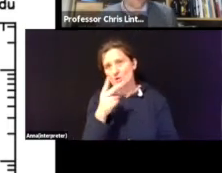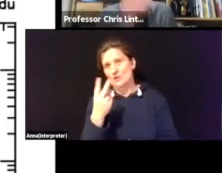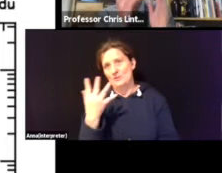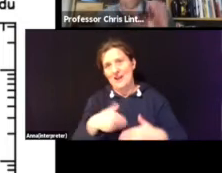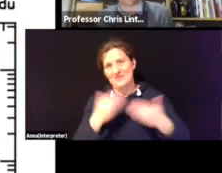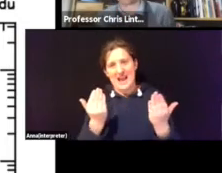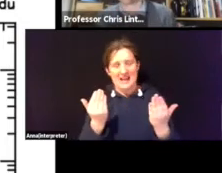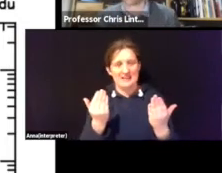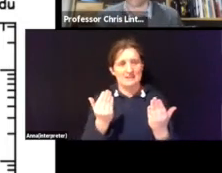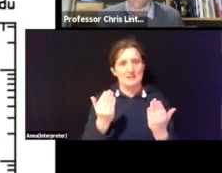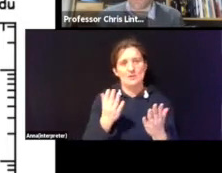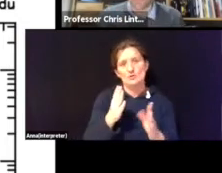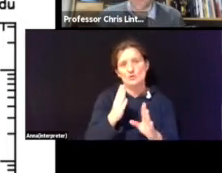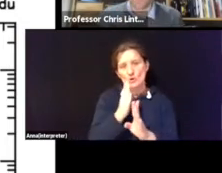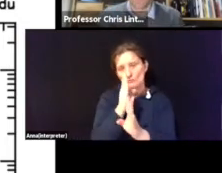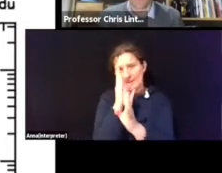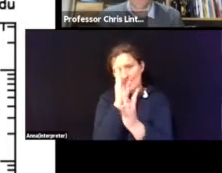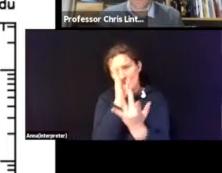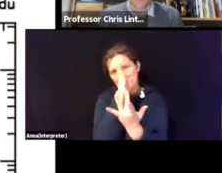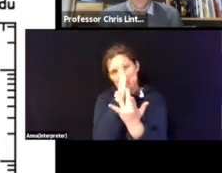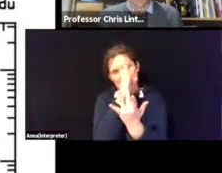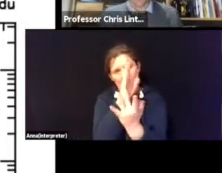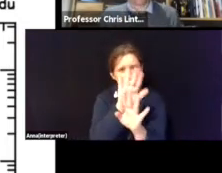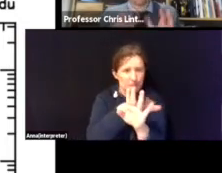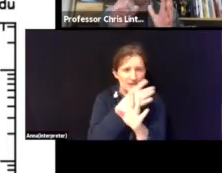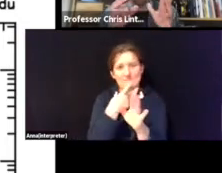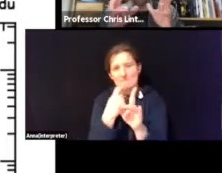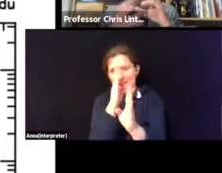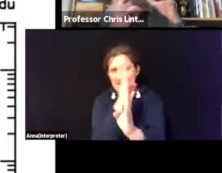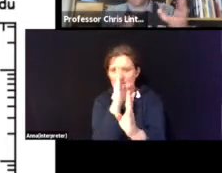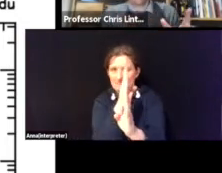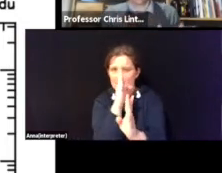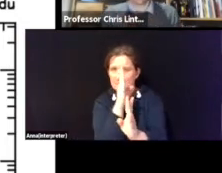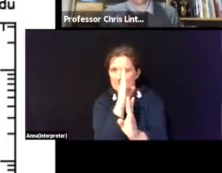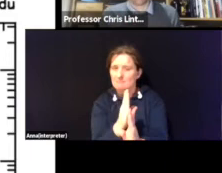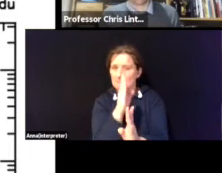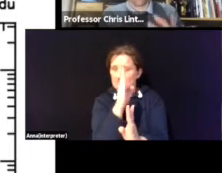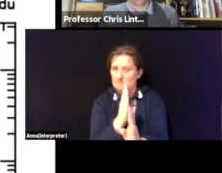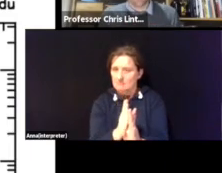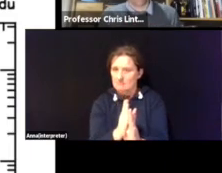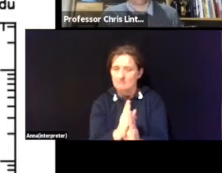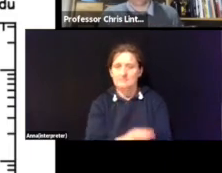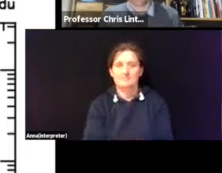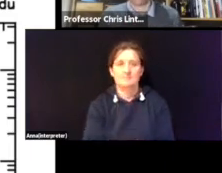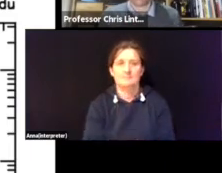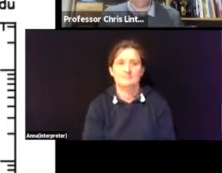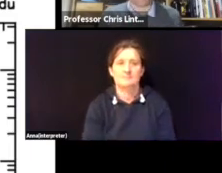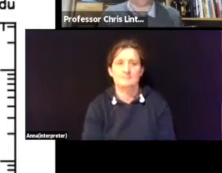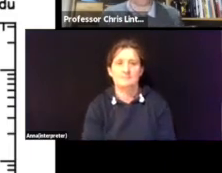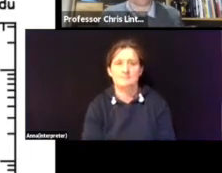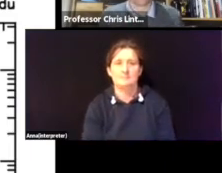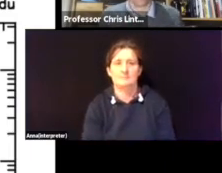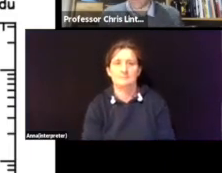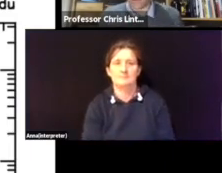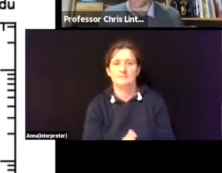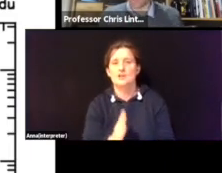sit sort of between the green and red regimes here. And so we can use this diagram to work out what kind of